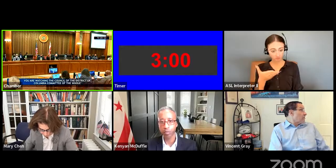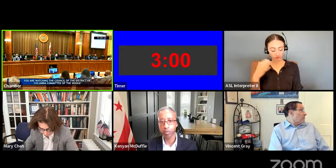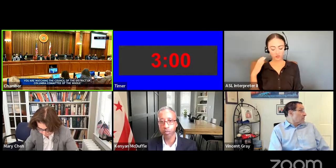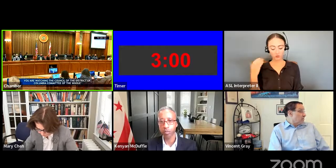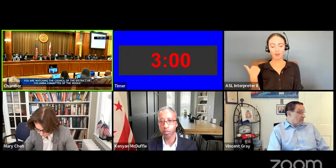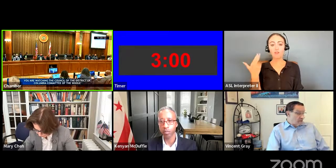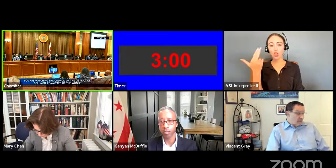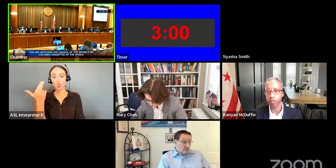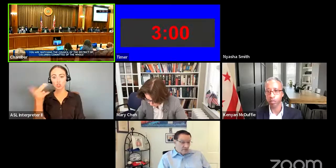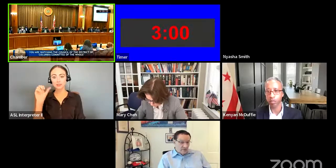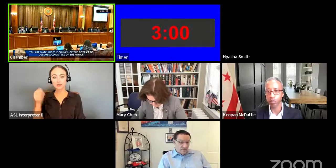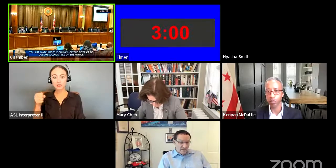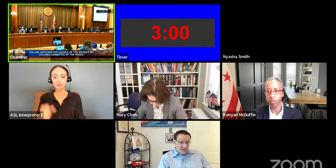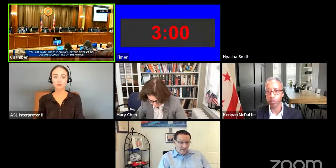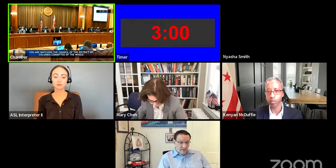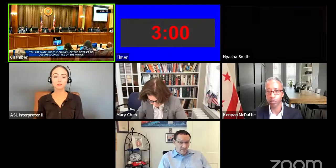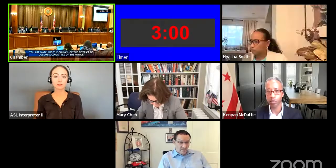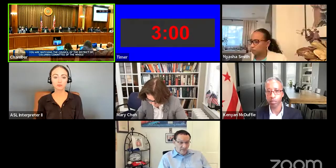13 yeses.